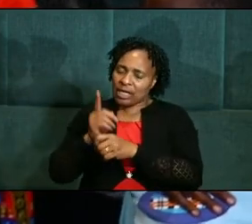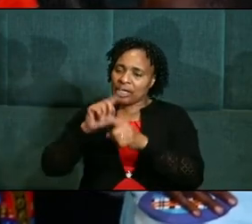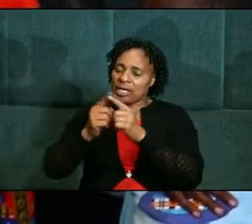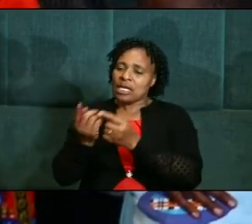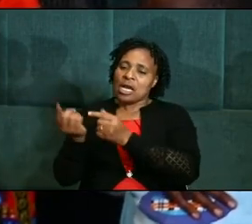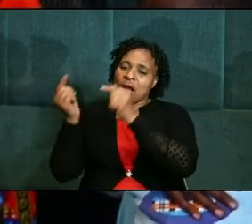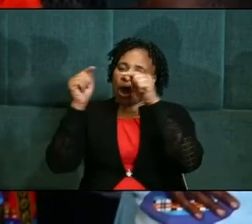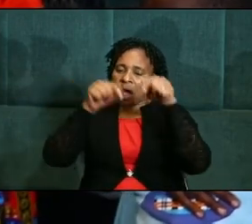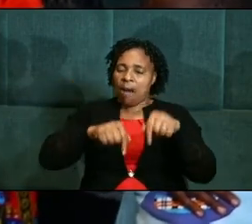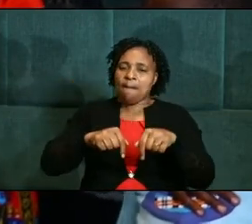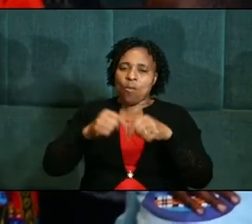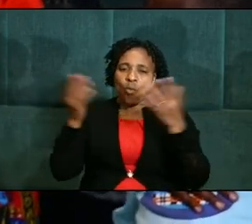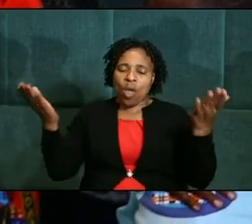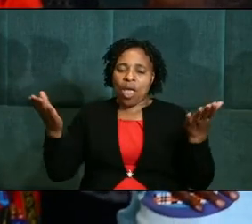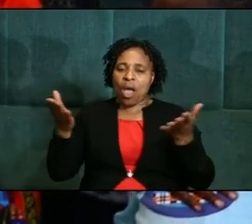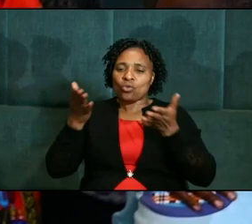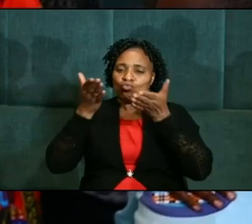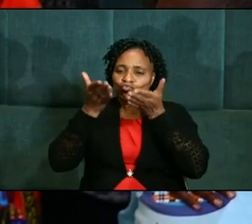to the ark.